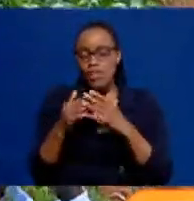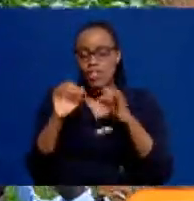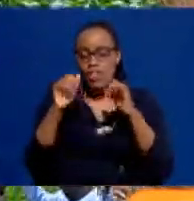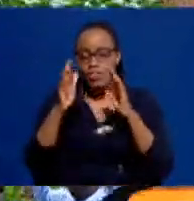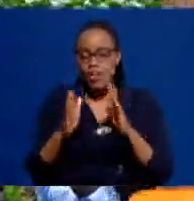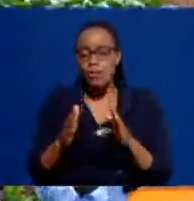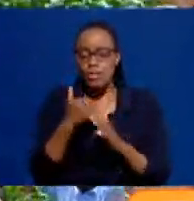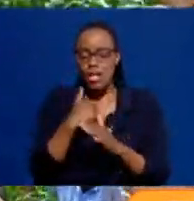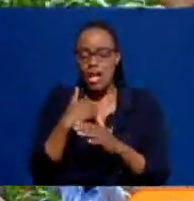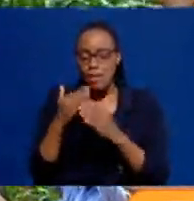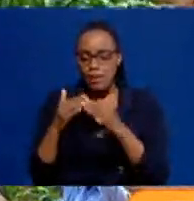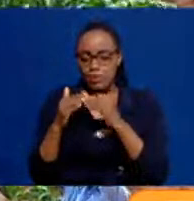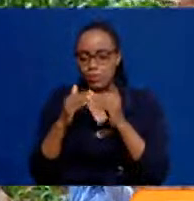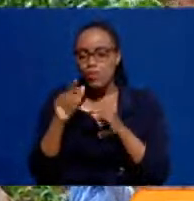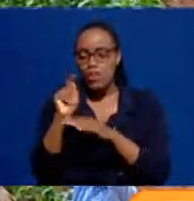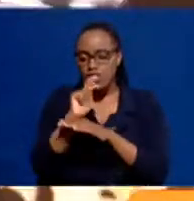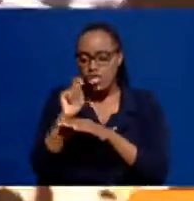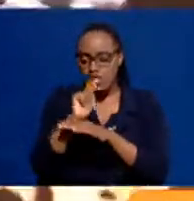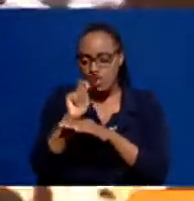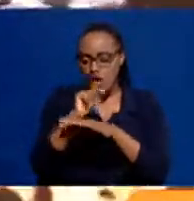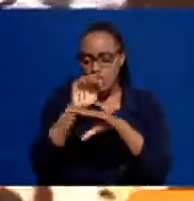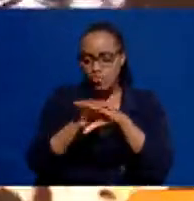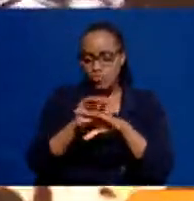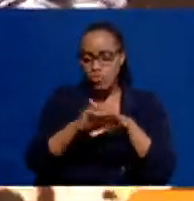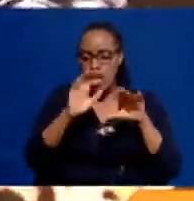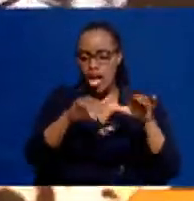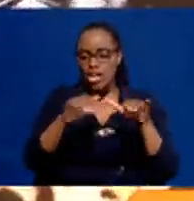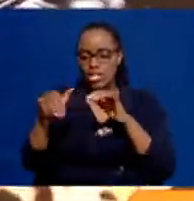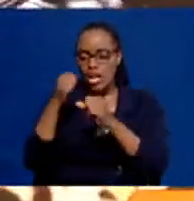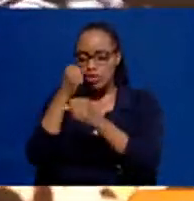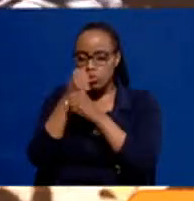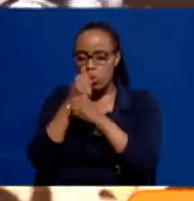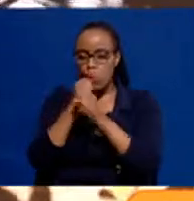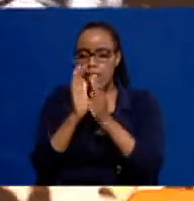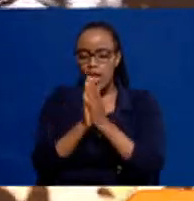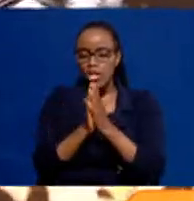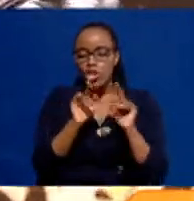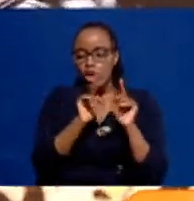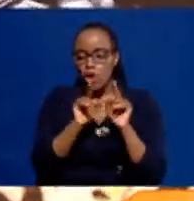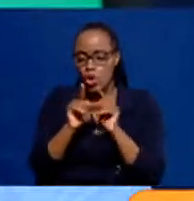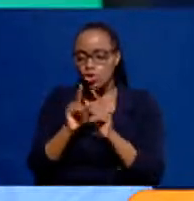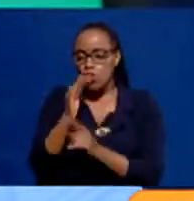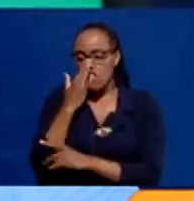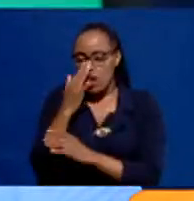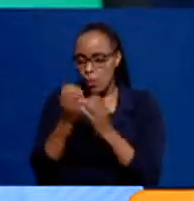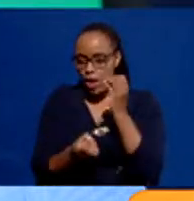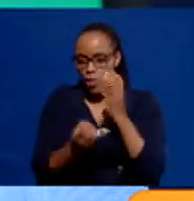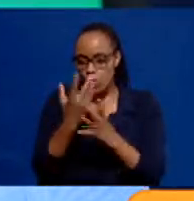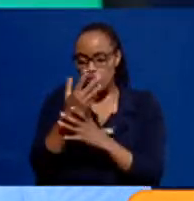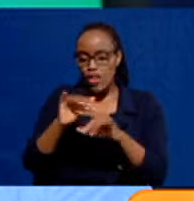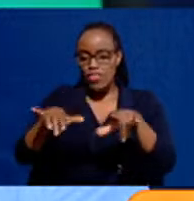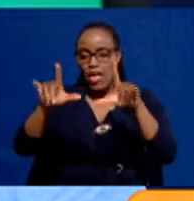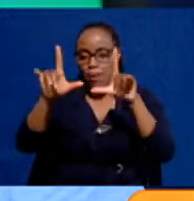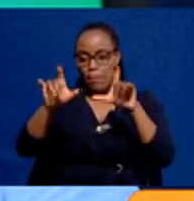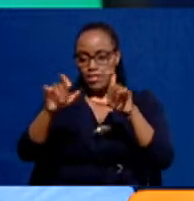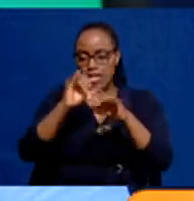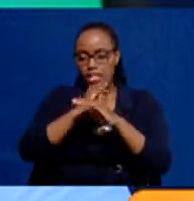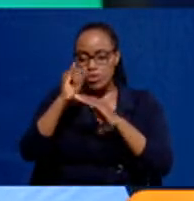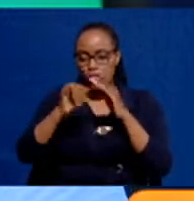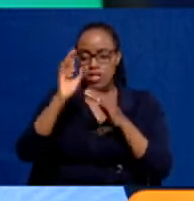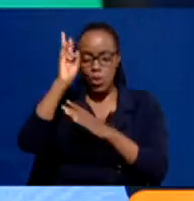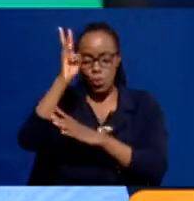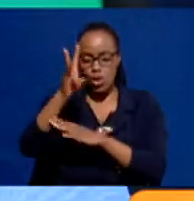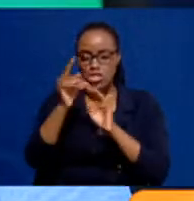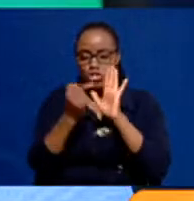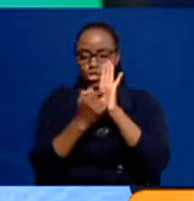dubbed champions are trained on good agricultural practices as well as photo capture and transmission. A picture-based insurance works